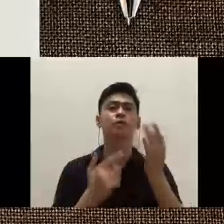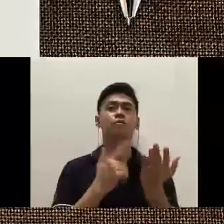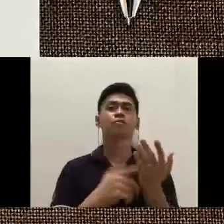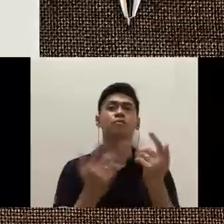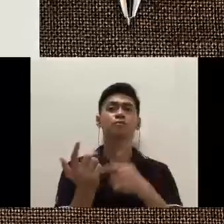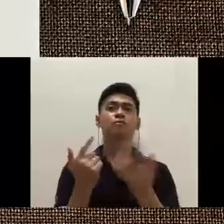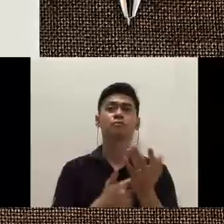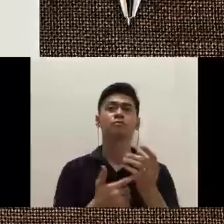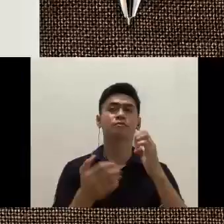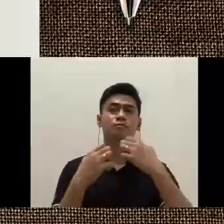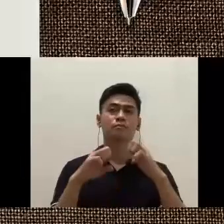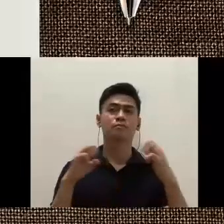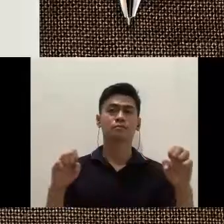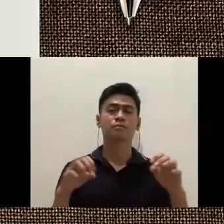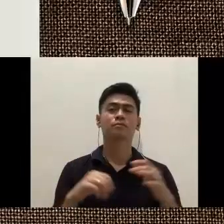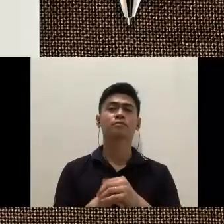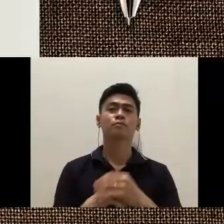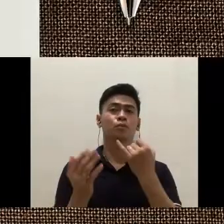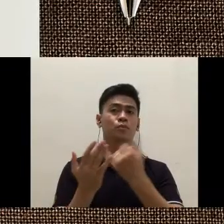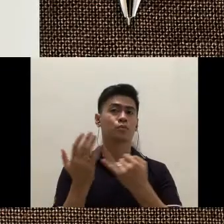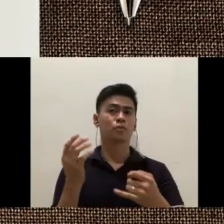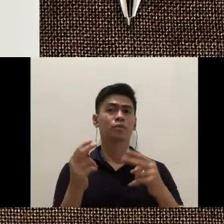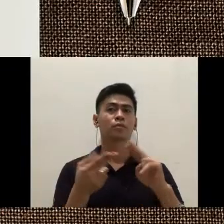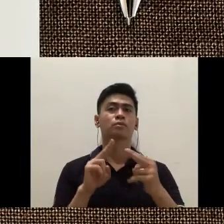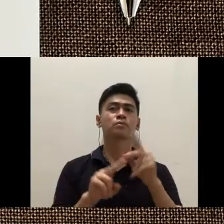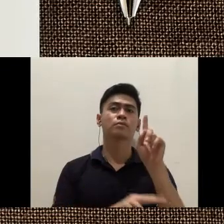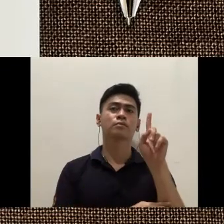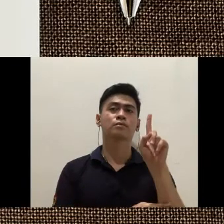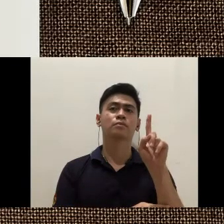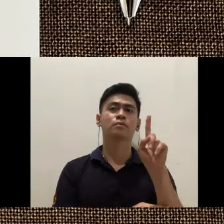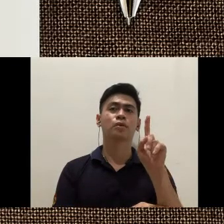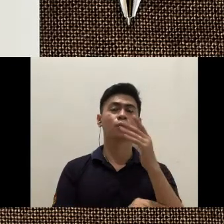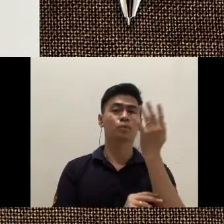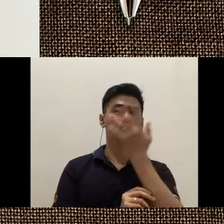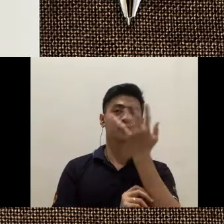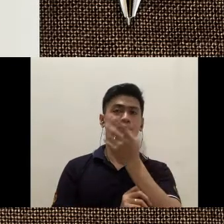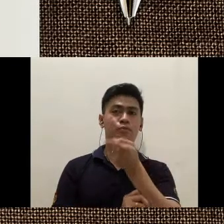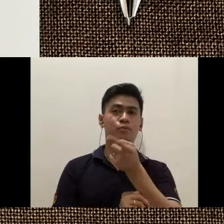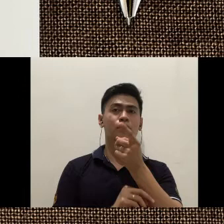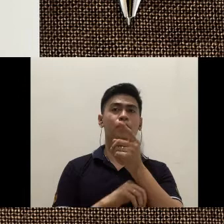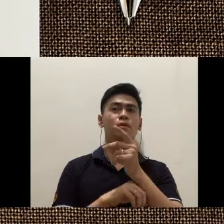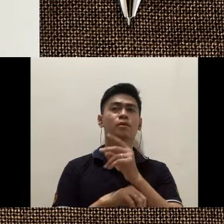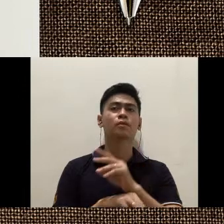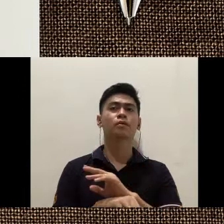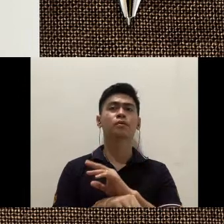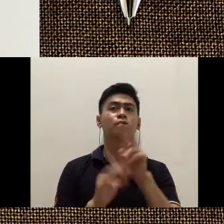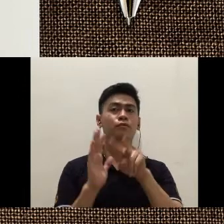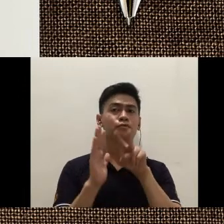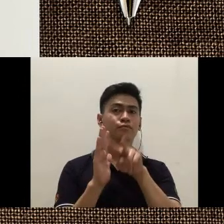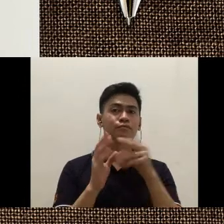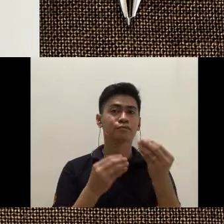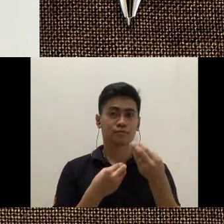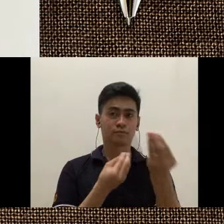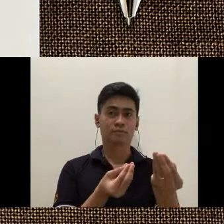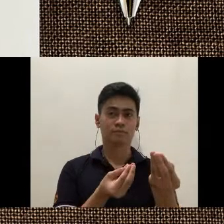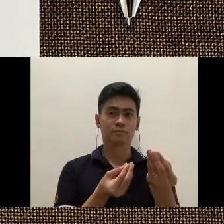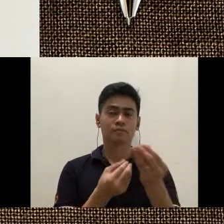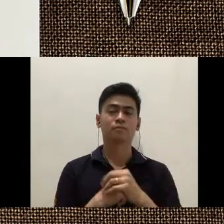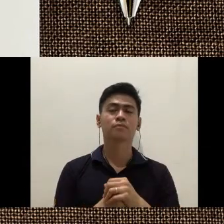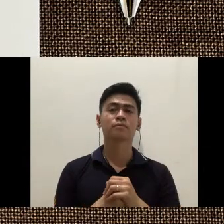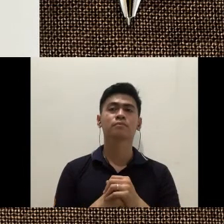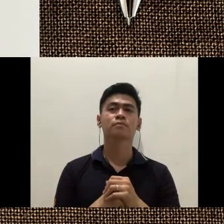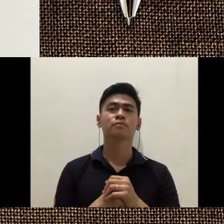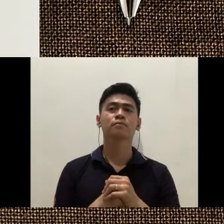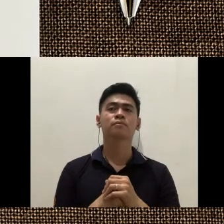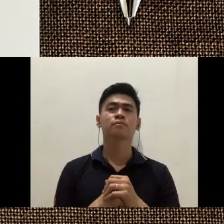Then compose an essay of each type based on the videos. Write with a minimum of